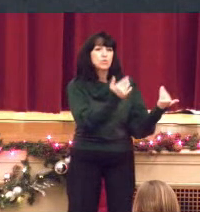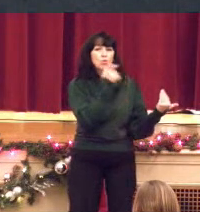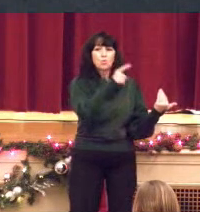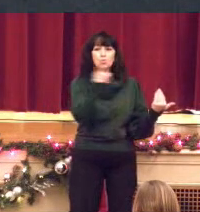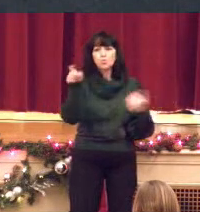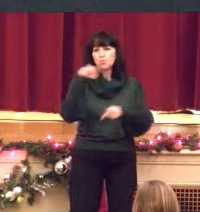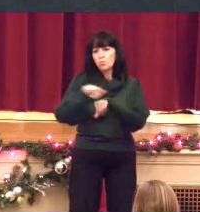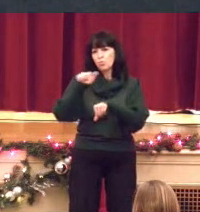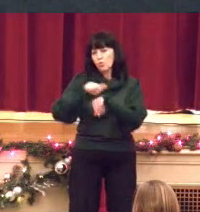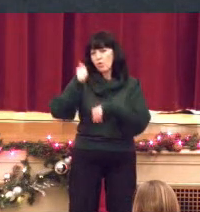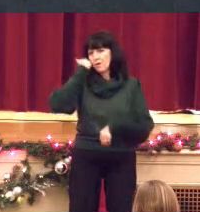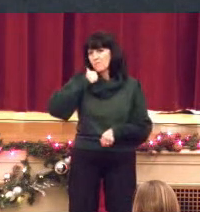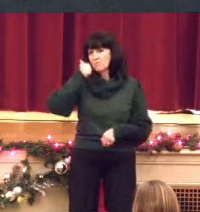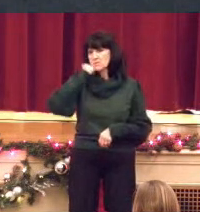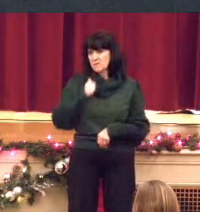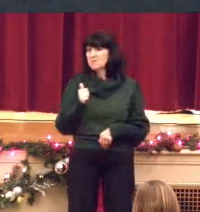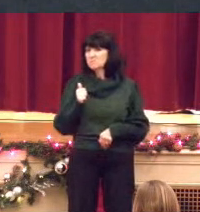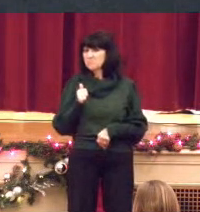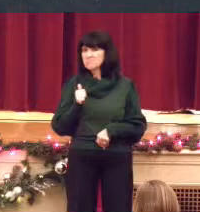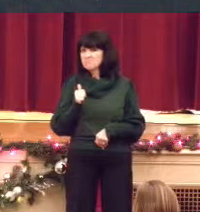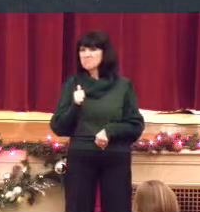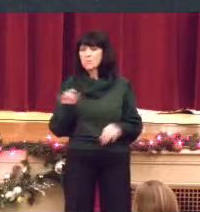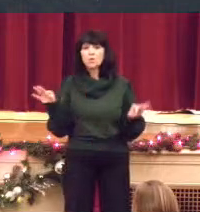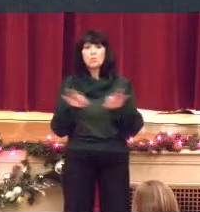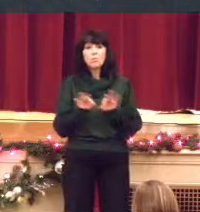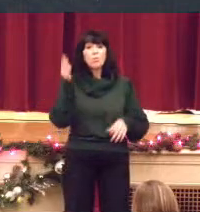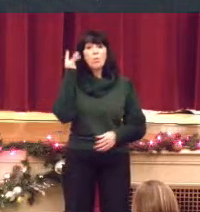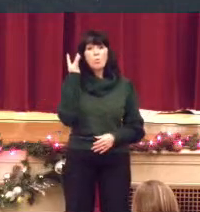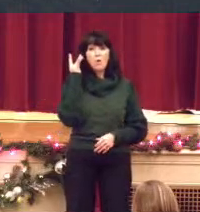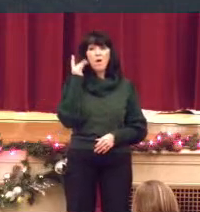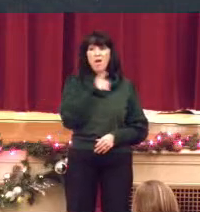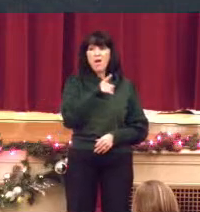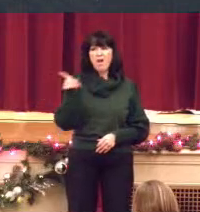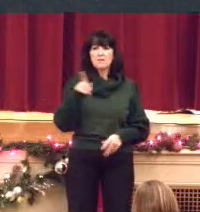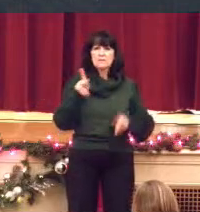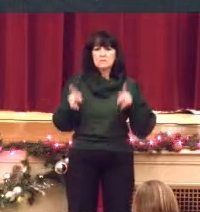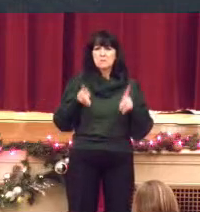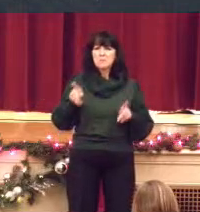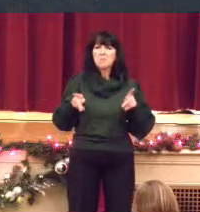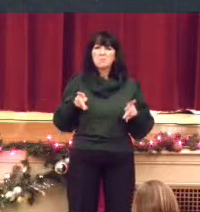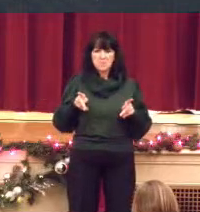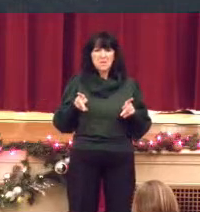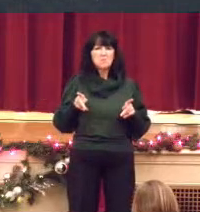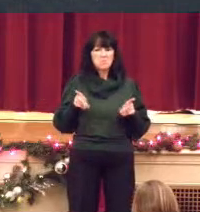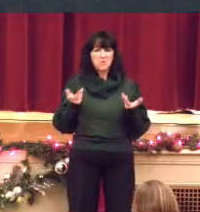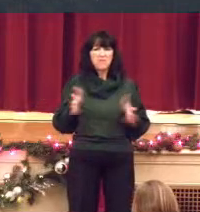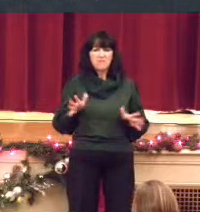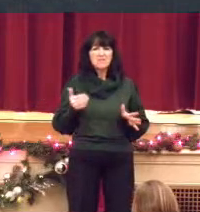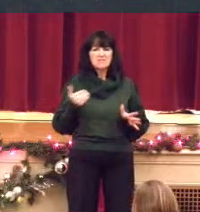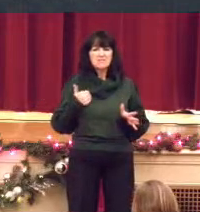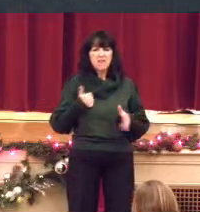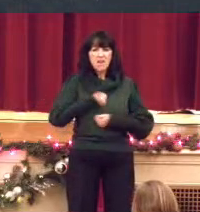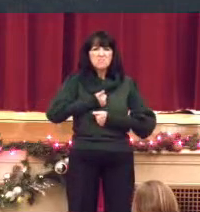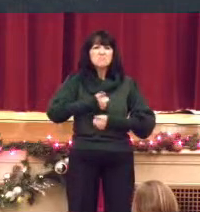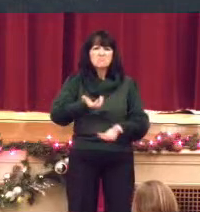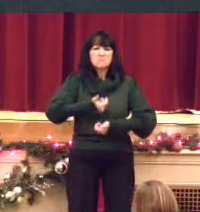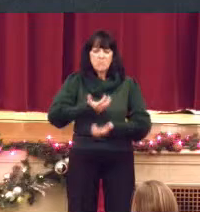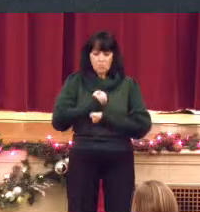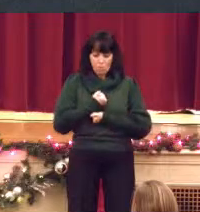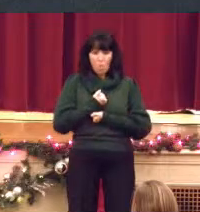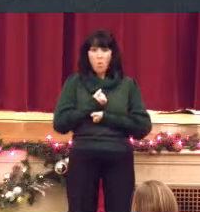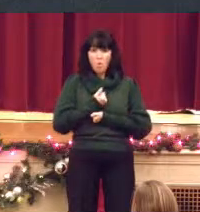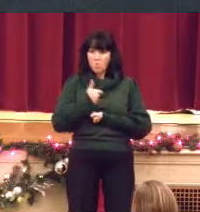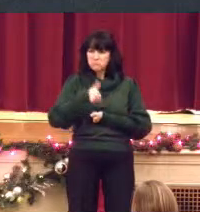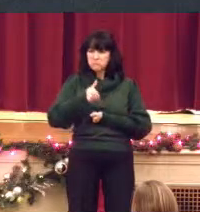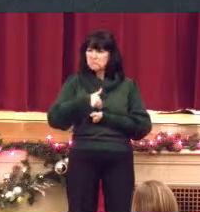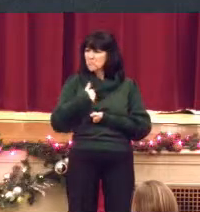That's important because people want to know that they've been heard. So I've often said to John Sheehan, we should probably start by showing